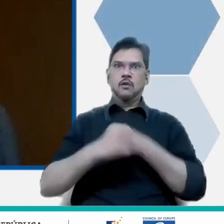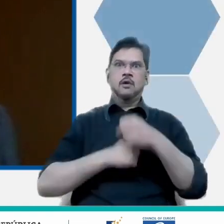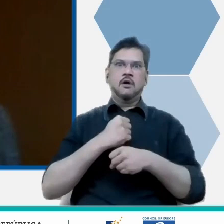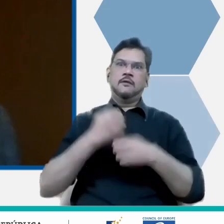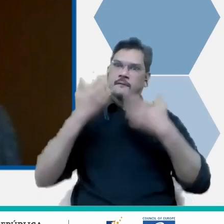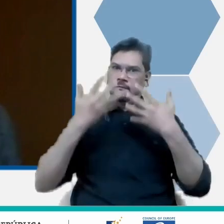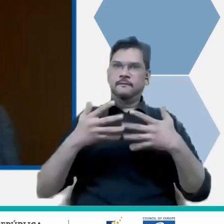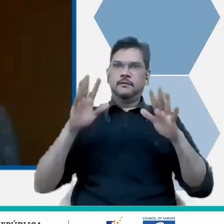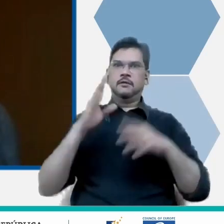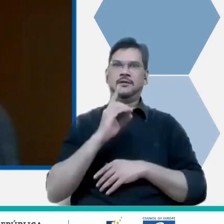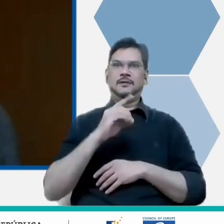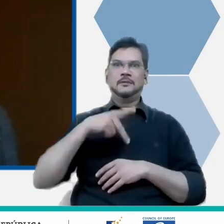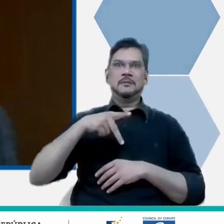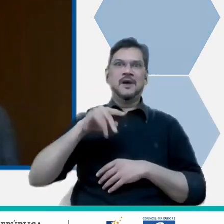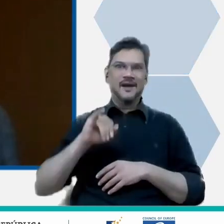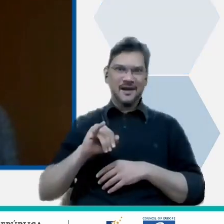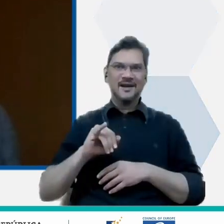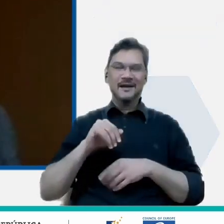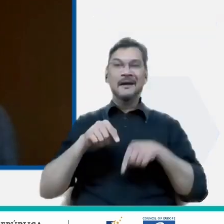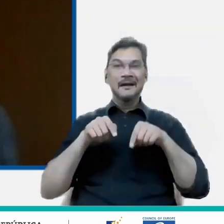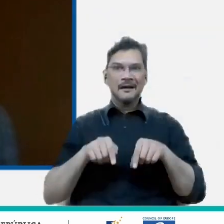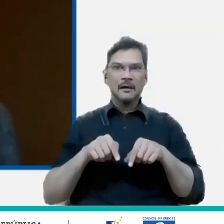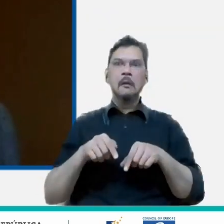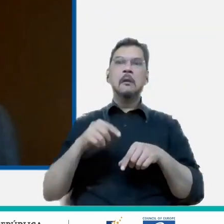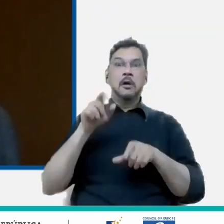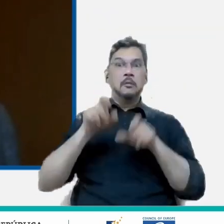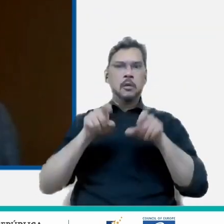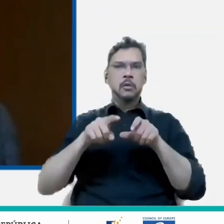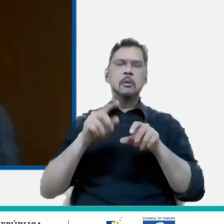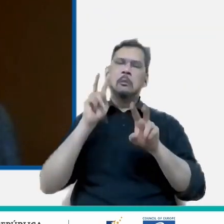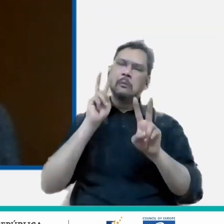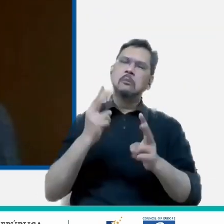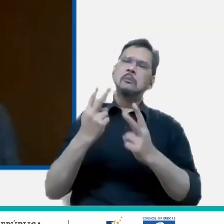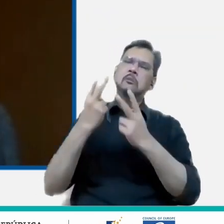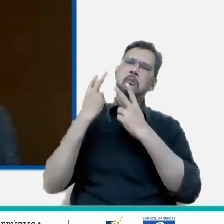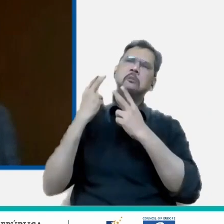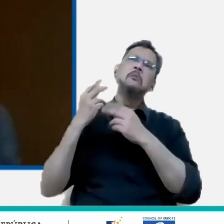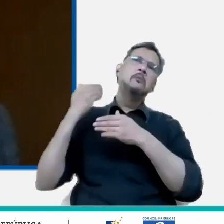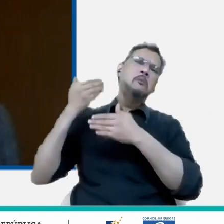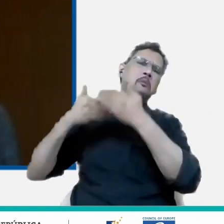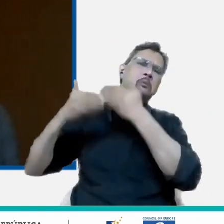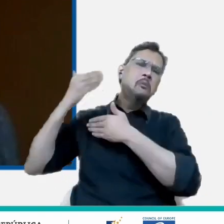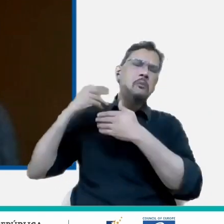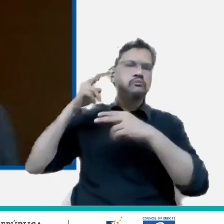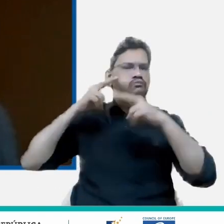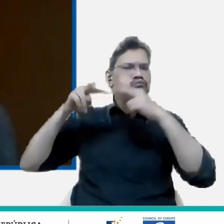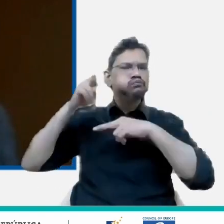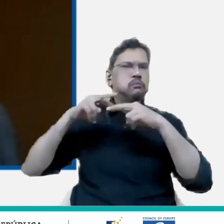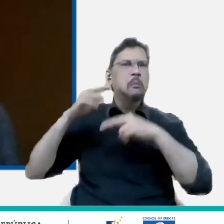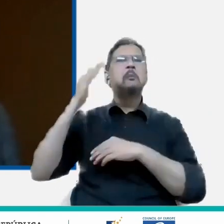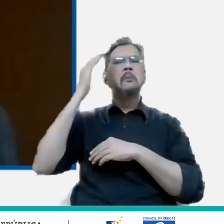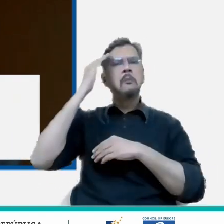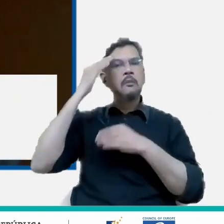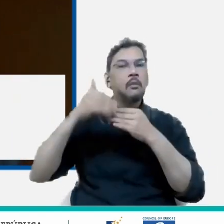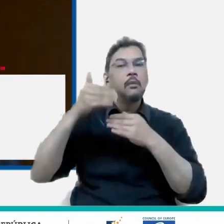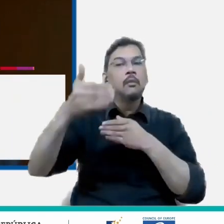on the achievements of the network and the ways ahead. Through a process of wide consultation, the dominant opinion among